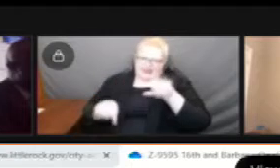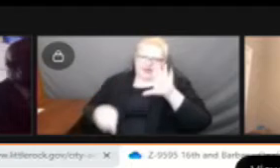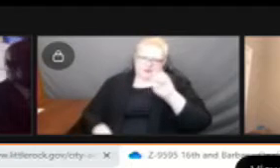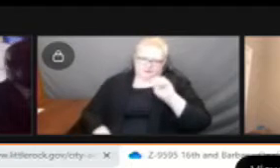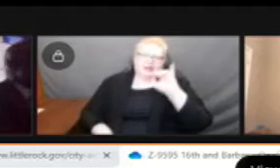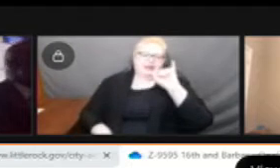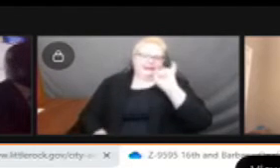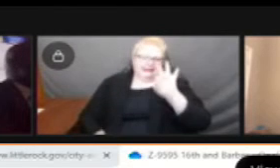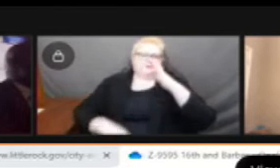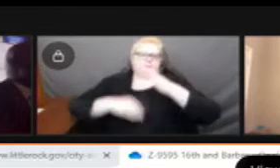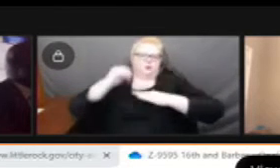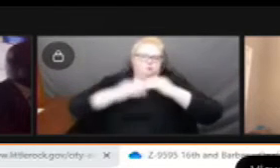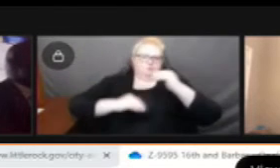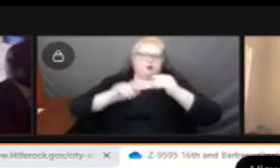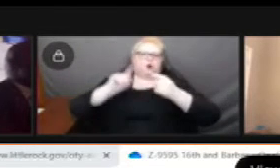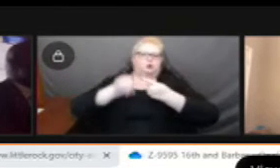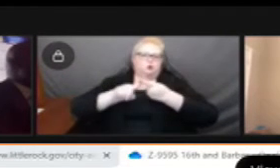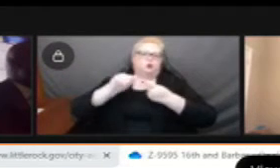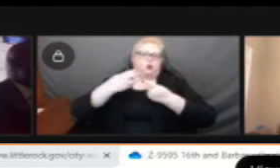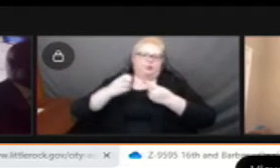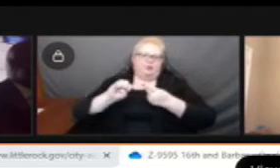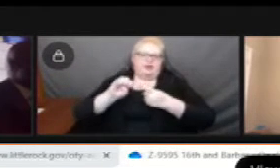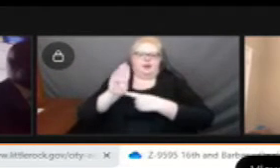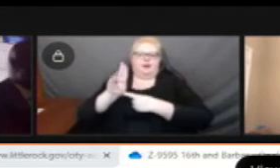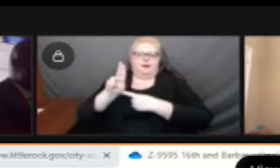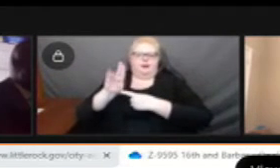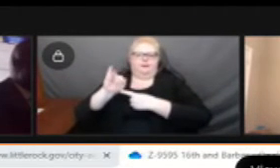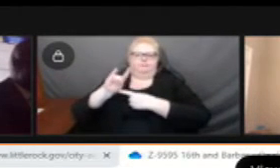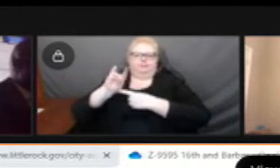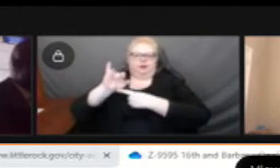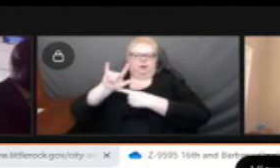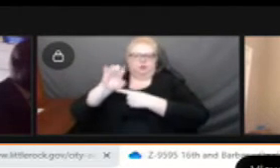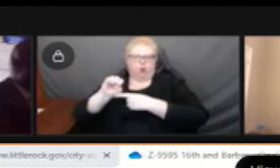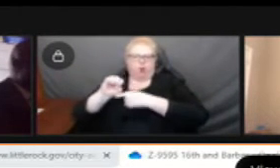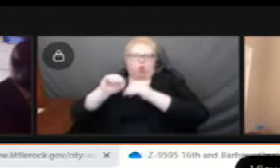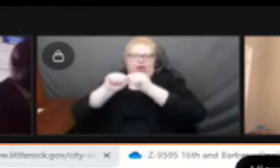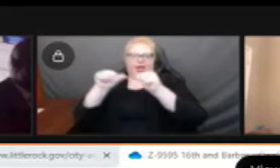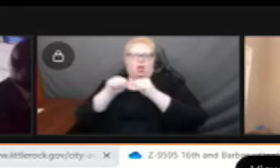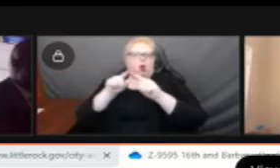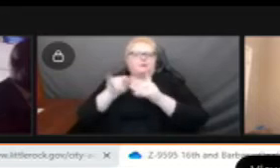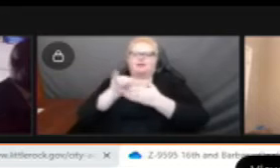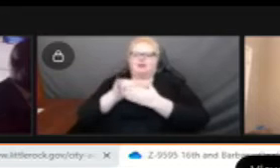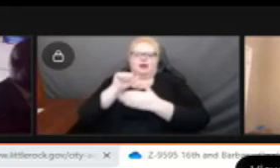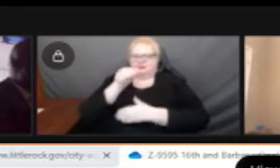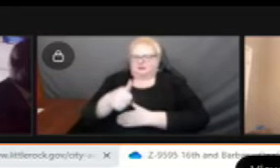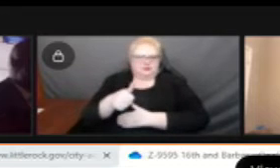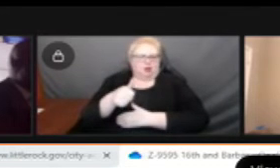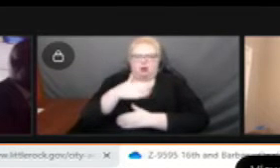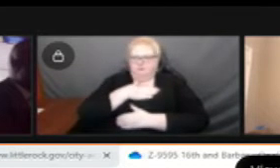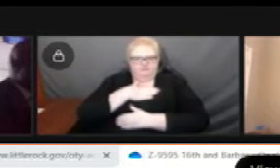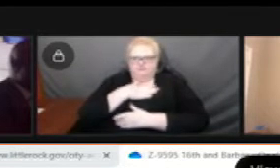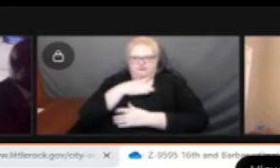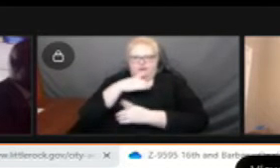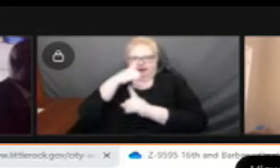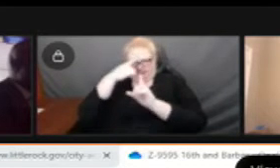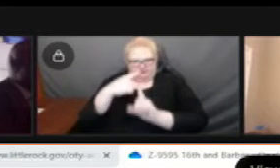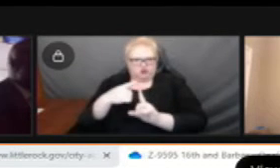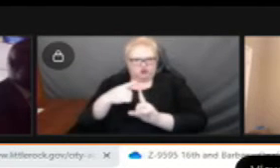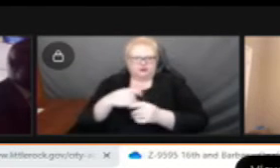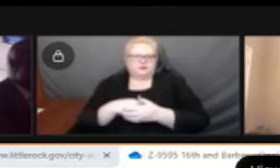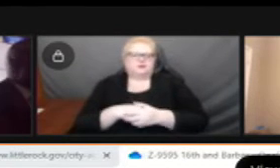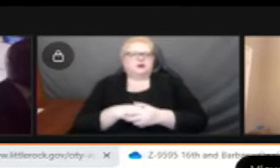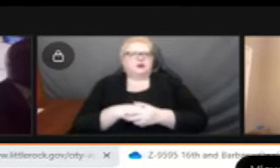buildable areas and did no porch, but Okay. That's not my vision. I was just trying to